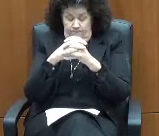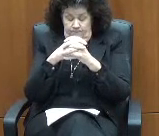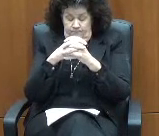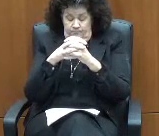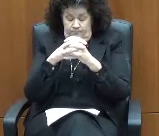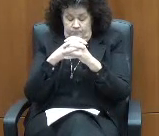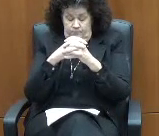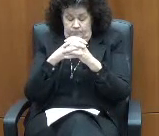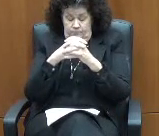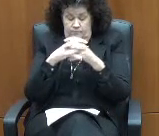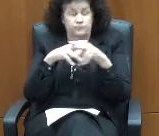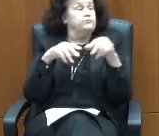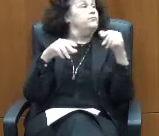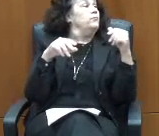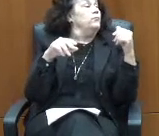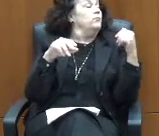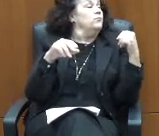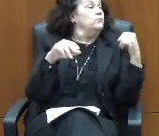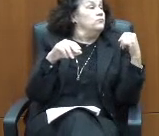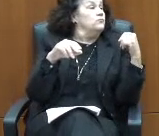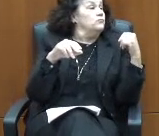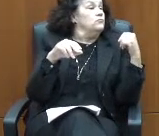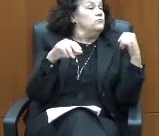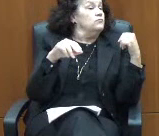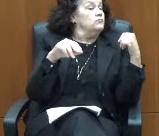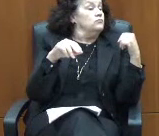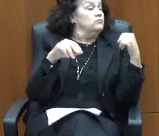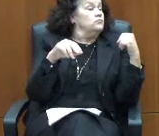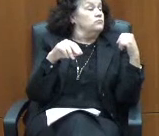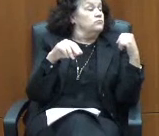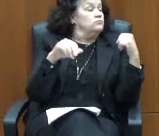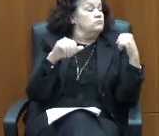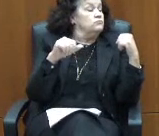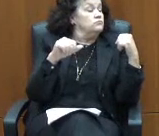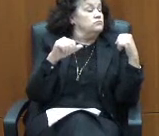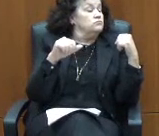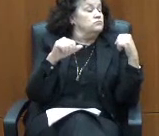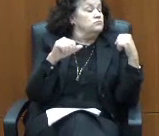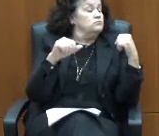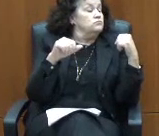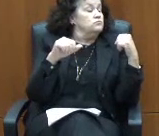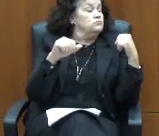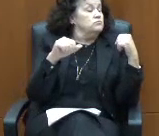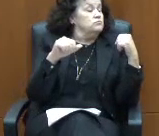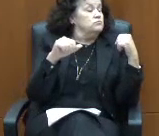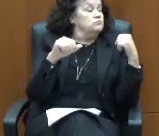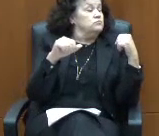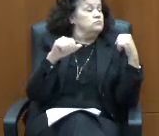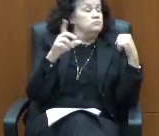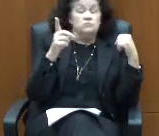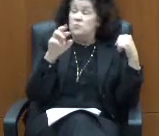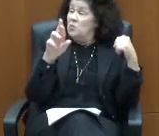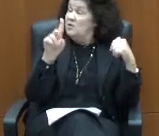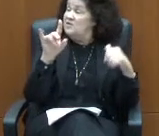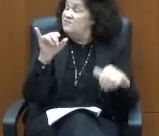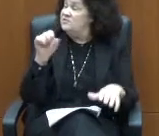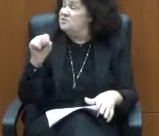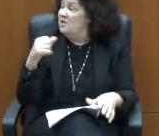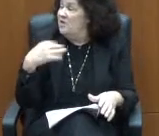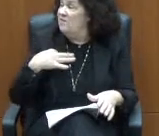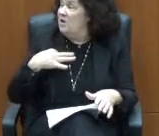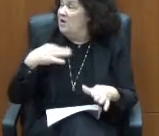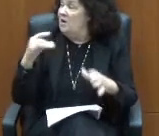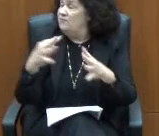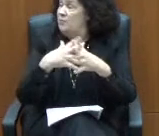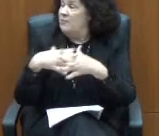From reimagining school systems, school redesign, and real literacy. Thank you. Anyone else? Dr. Davis. The